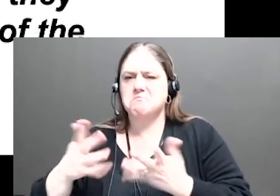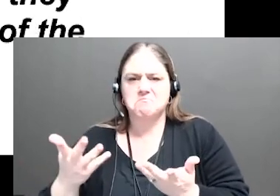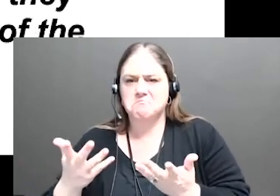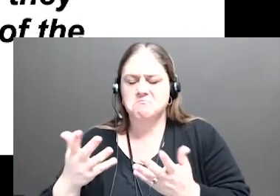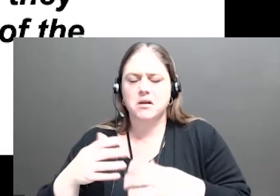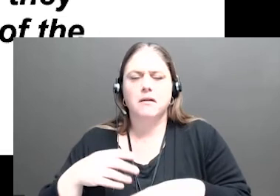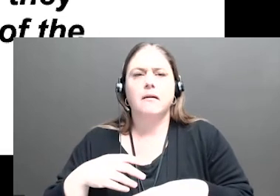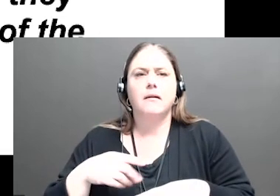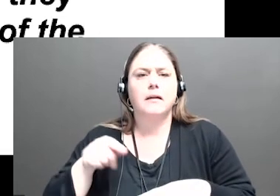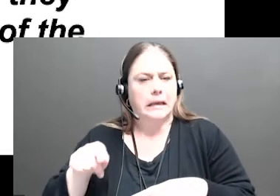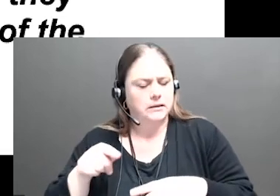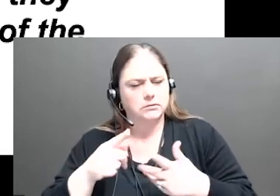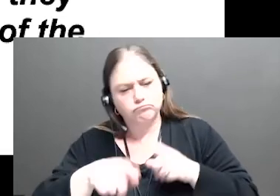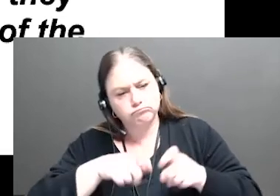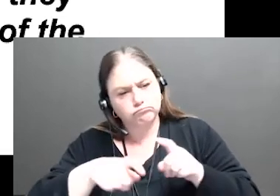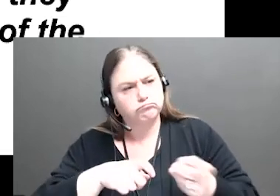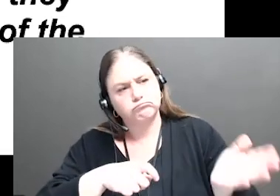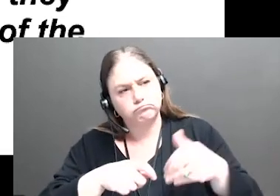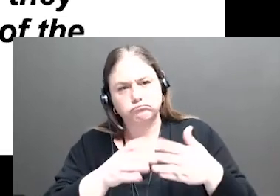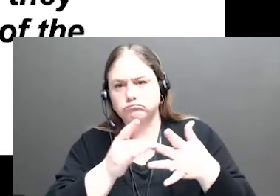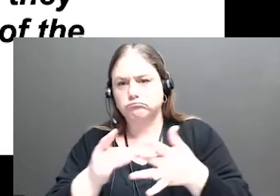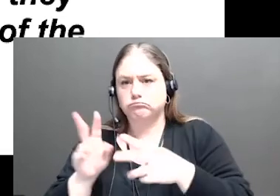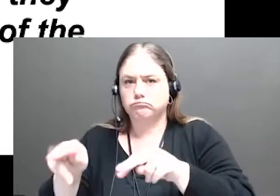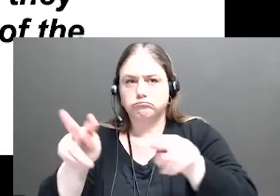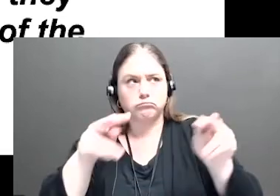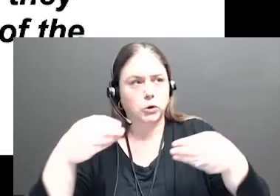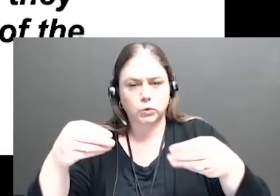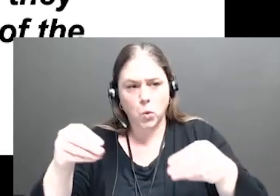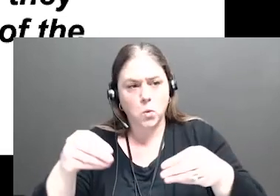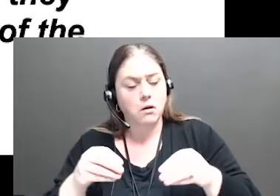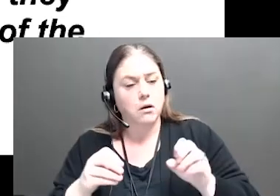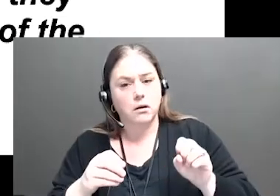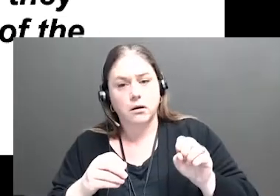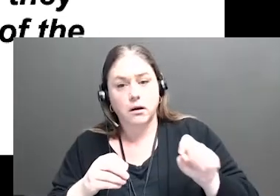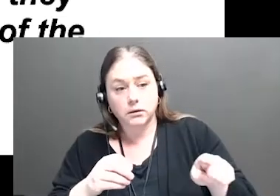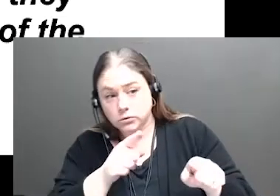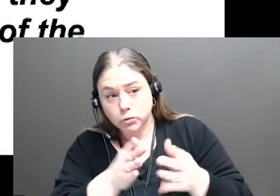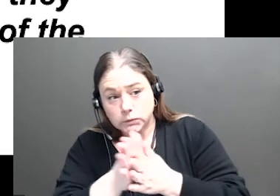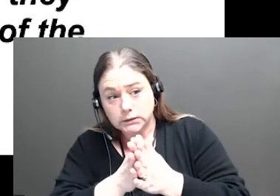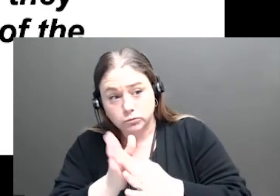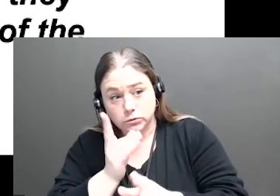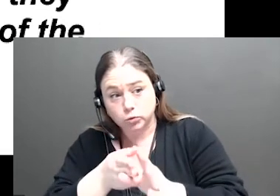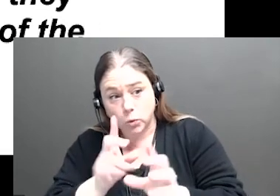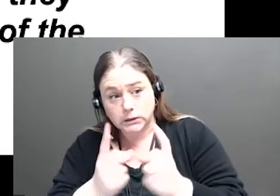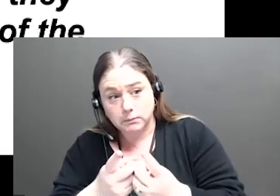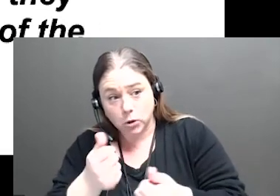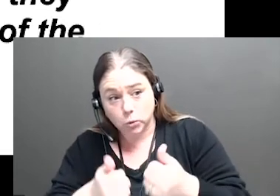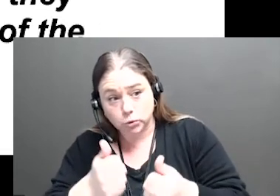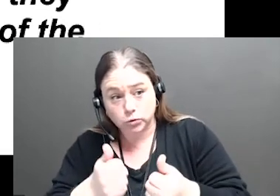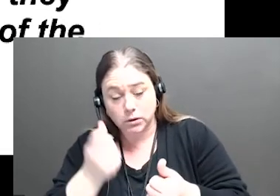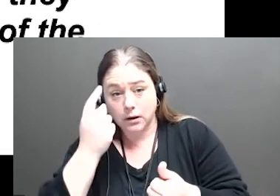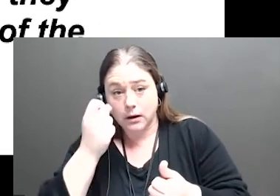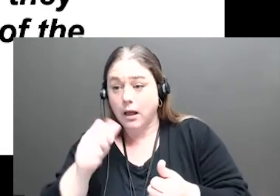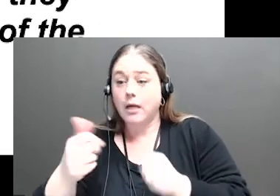asking him questions and showing him around the store. He asked the participant which department he'd be interested in, and the floor supervisor was also very